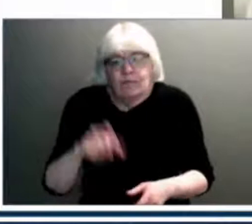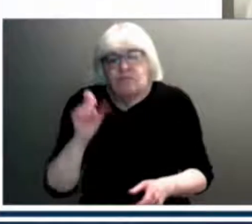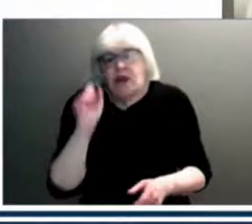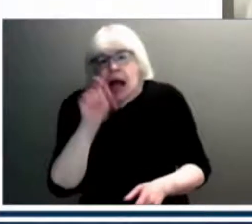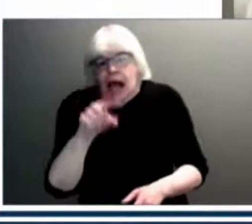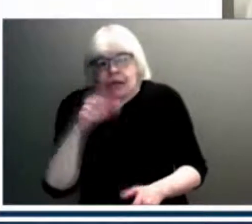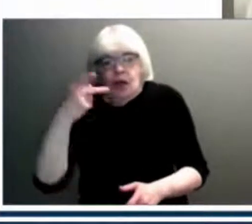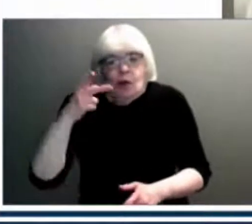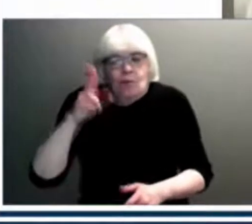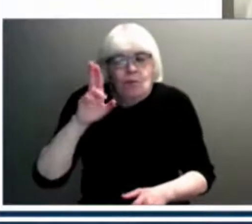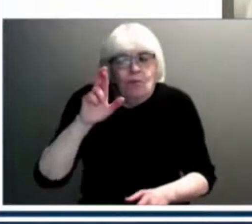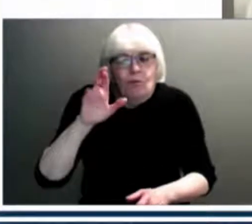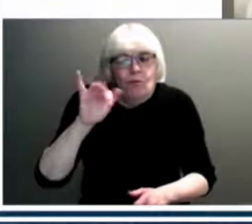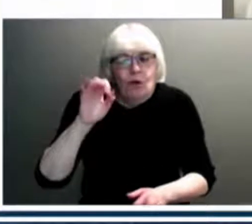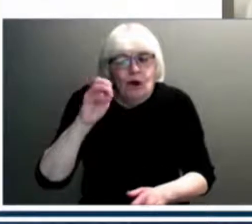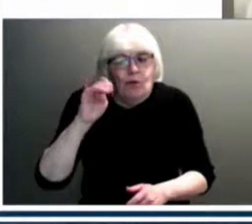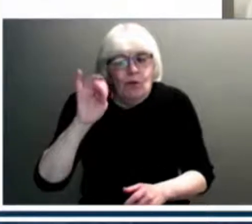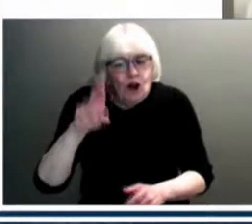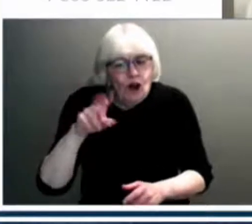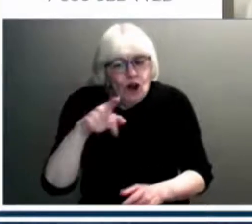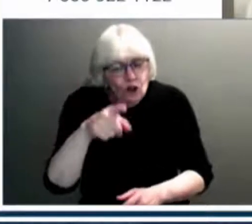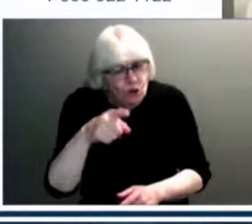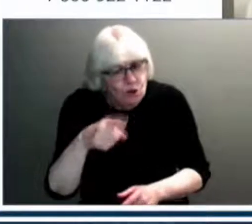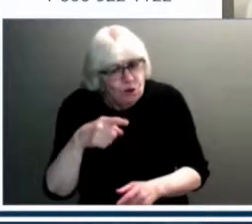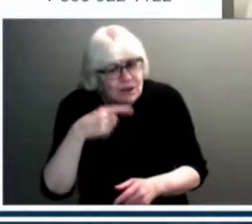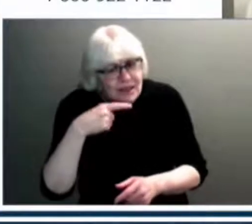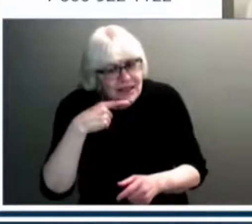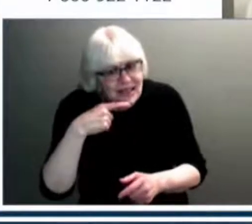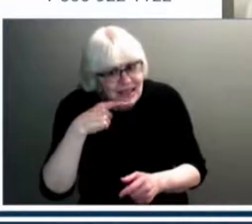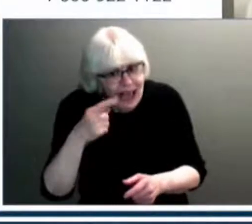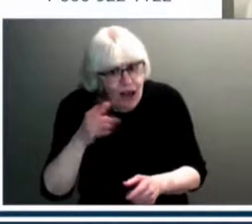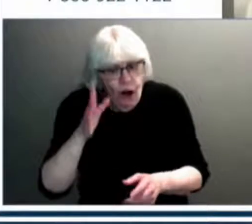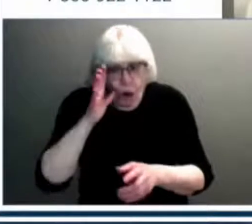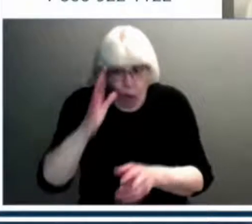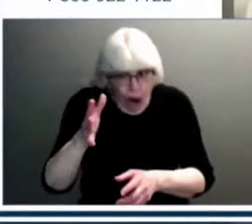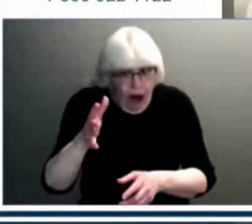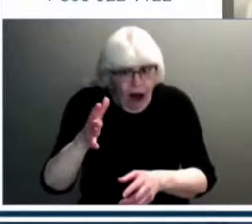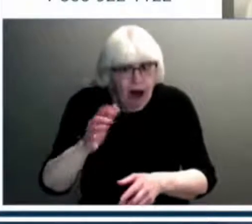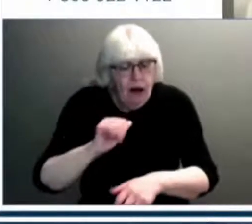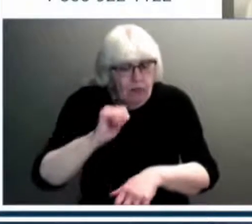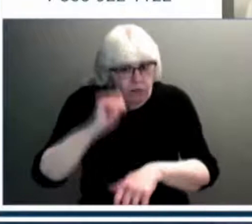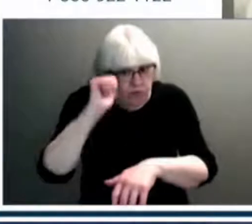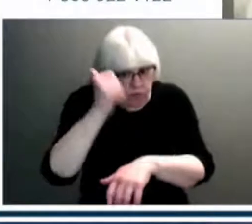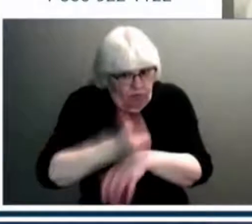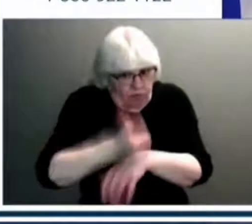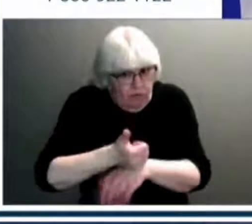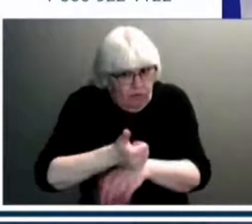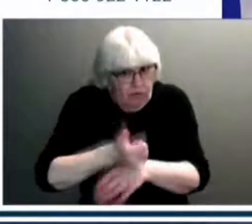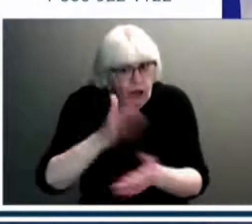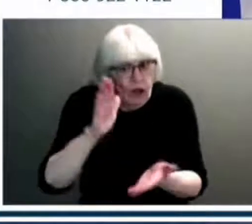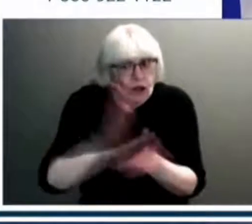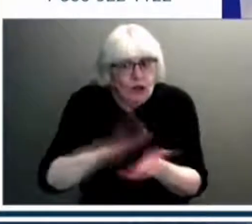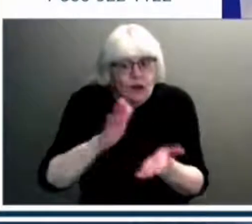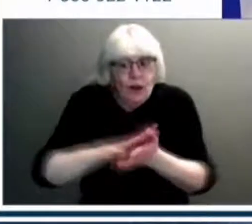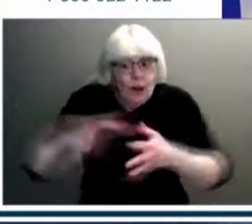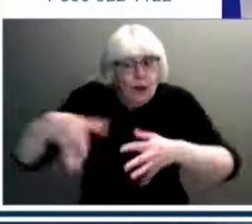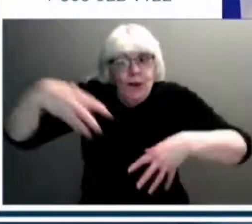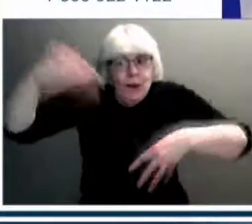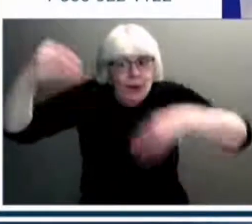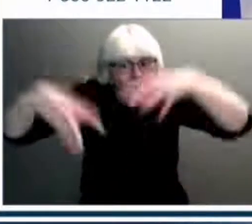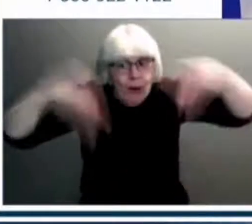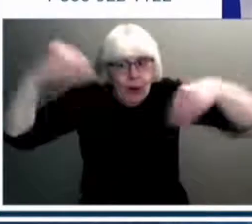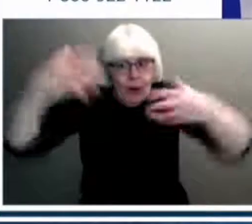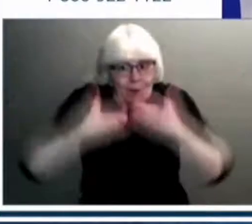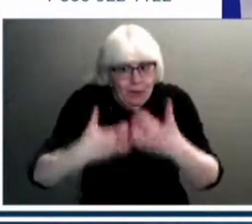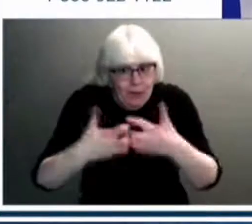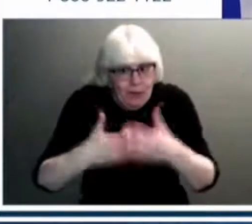but will they be installed in the 71 schools that need them by Monday when in-person learning resumes? Yeah, hey, Natasha, thank you for the question.